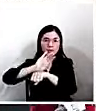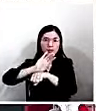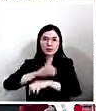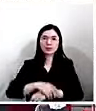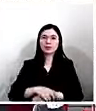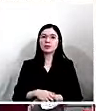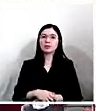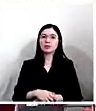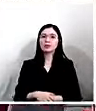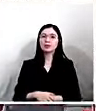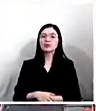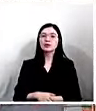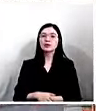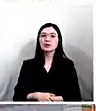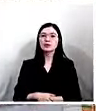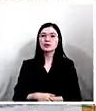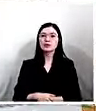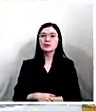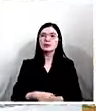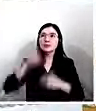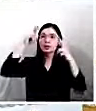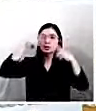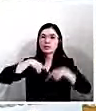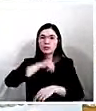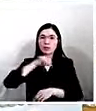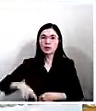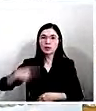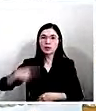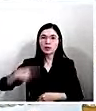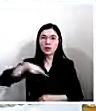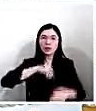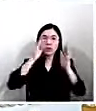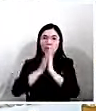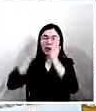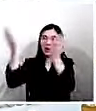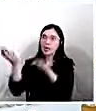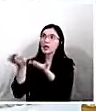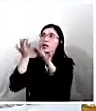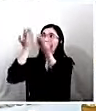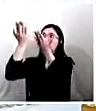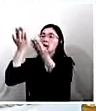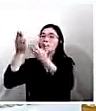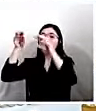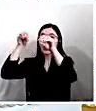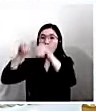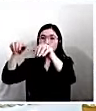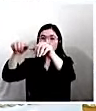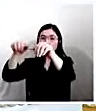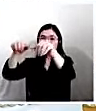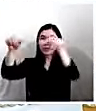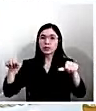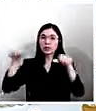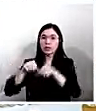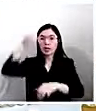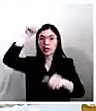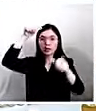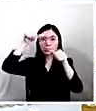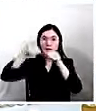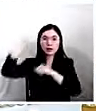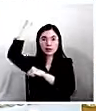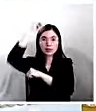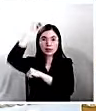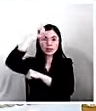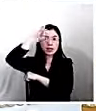church. Receive, O Lord, we pray, the offerings placed on your altar in commemoration of Saint Mary